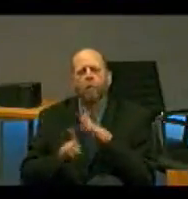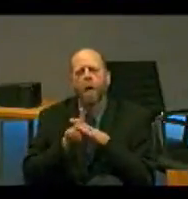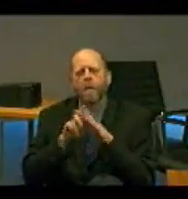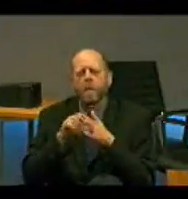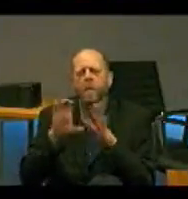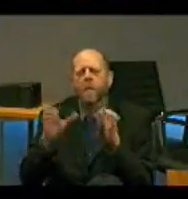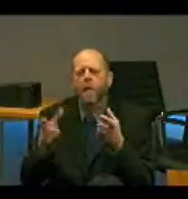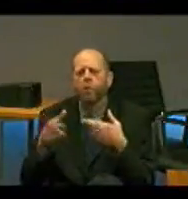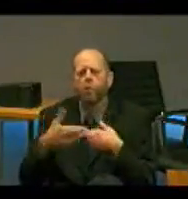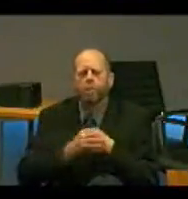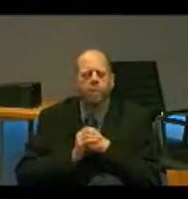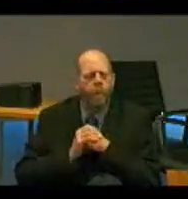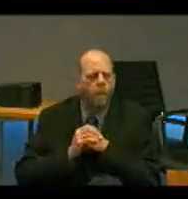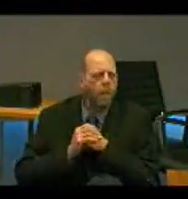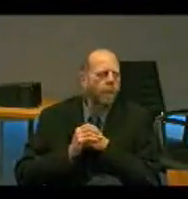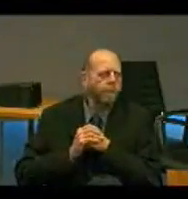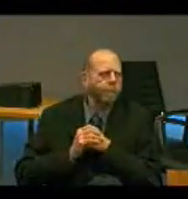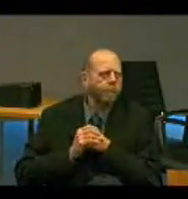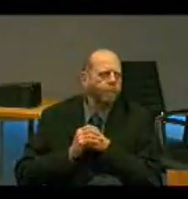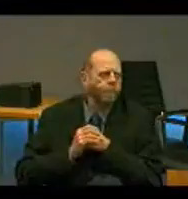classroom.